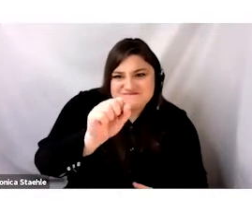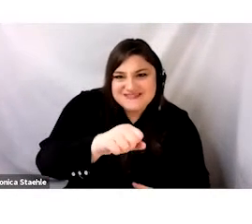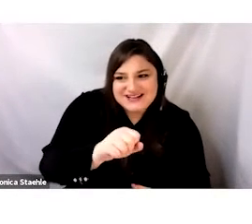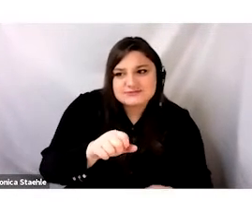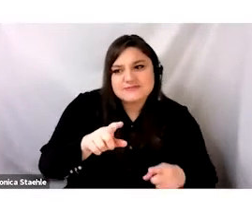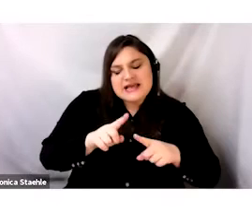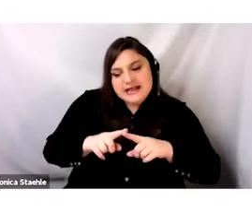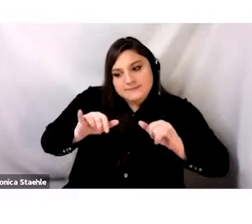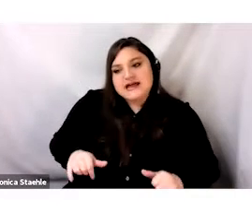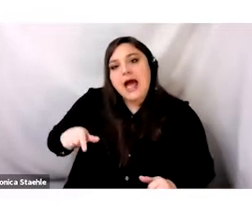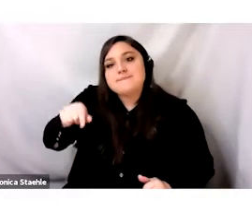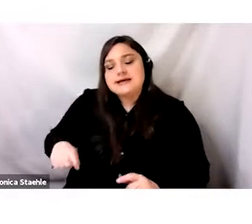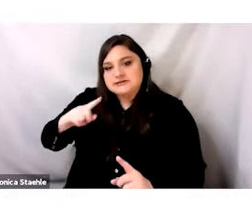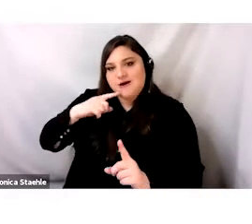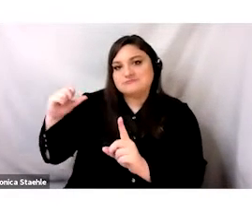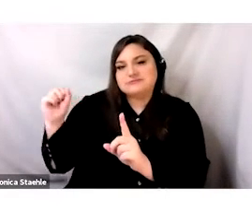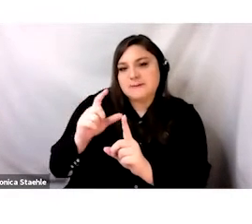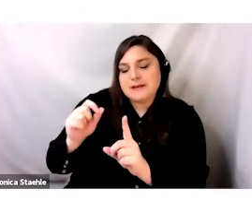as catalysts for change.